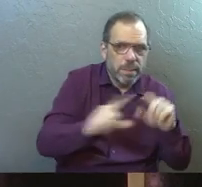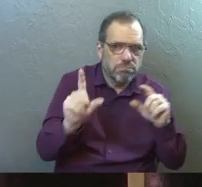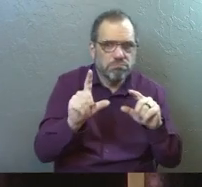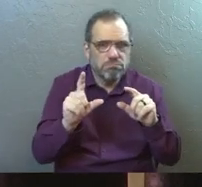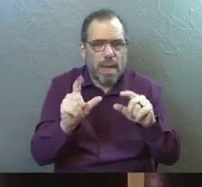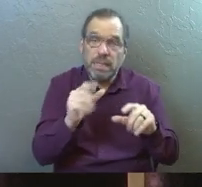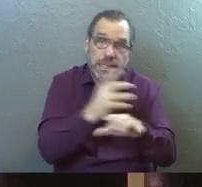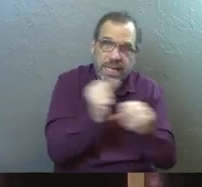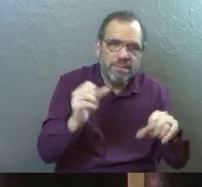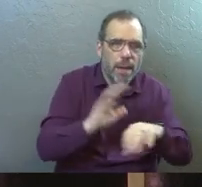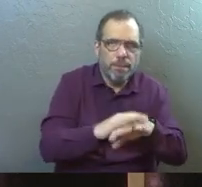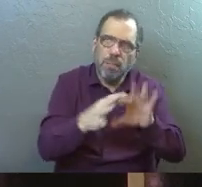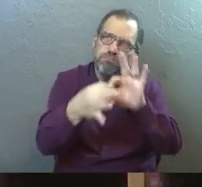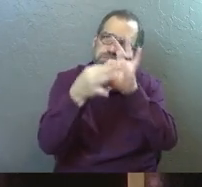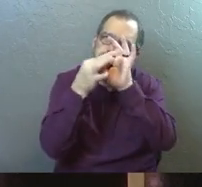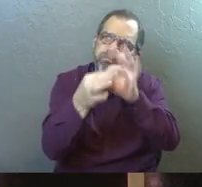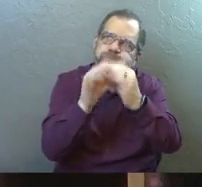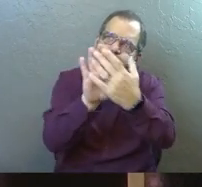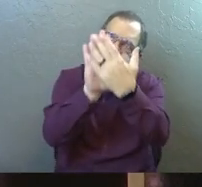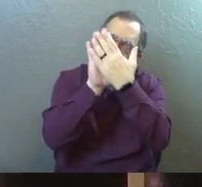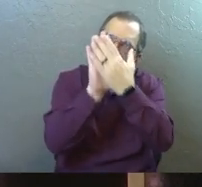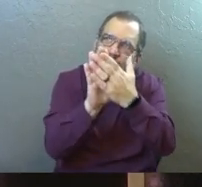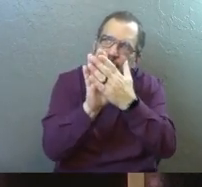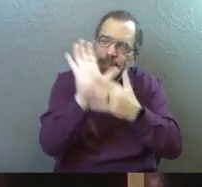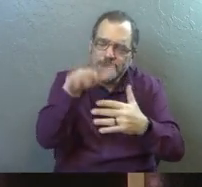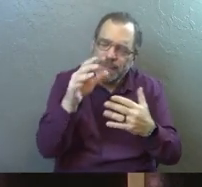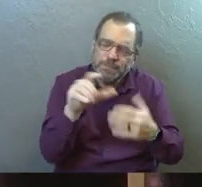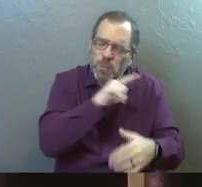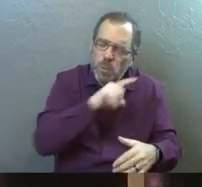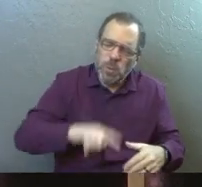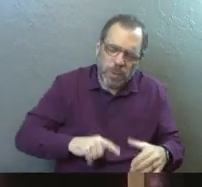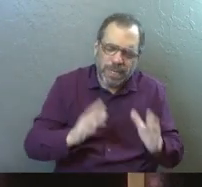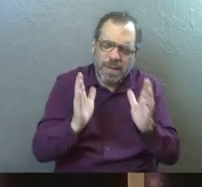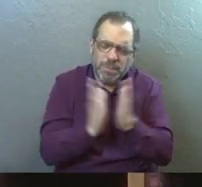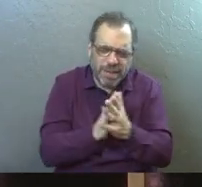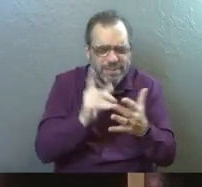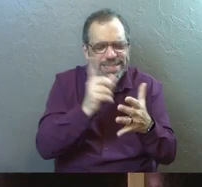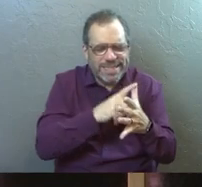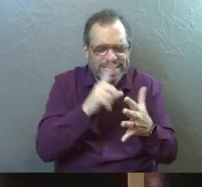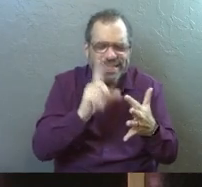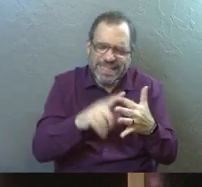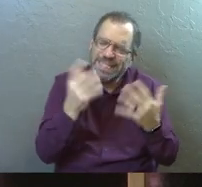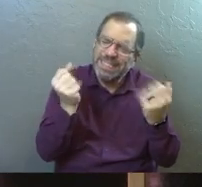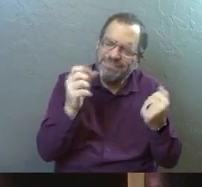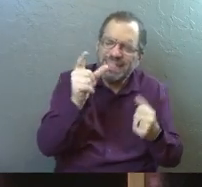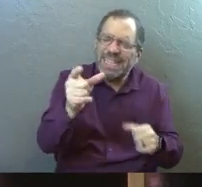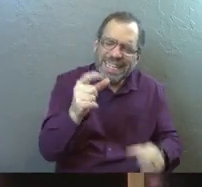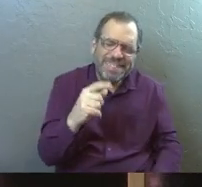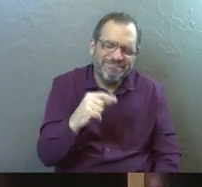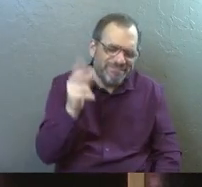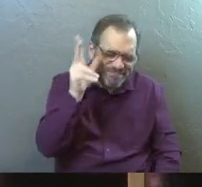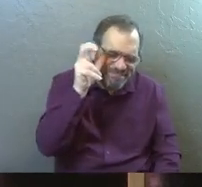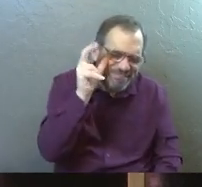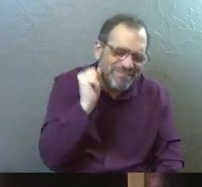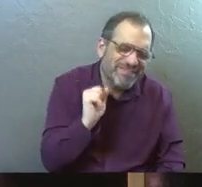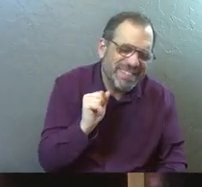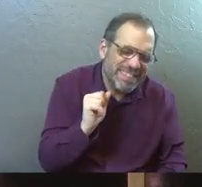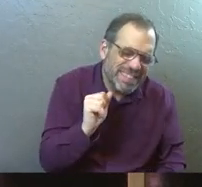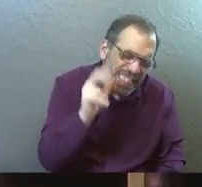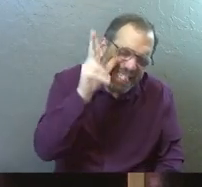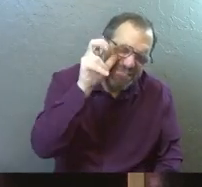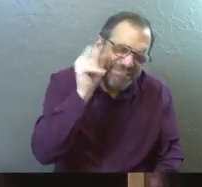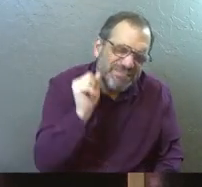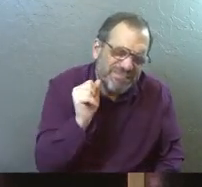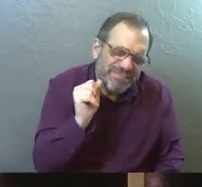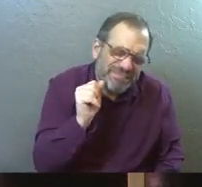Lord. I'm going to talk to him about what's going on in my life, and I'm going to hope that he talks back and